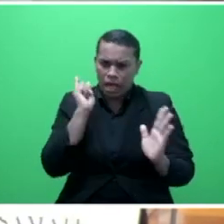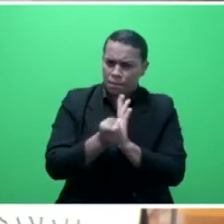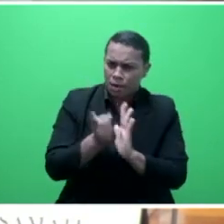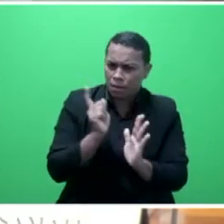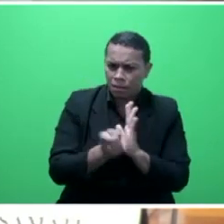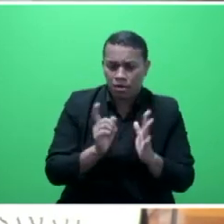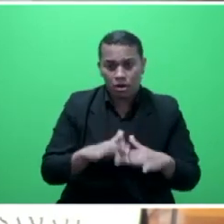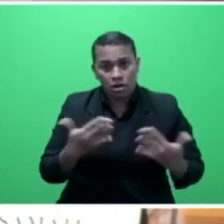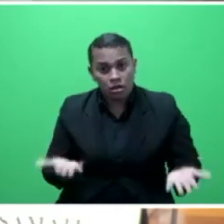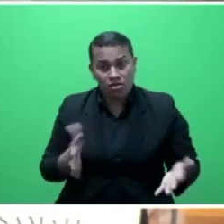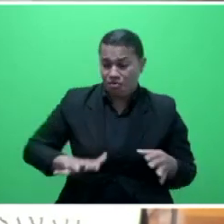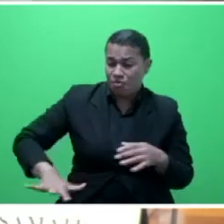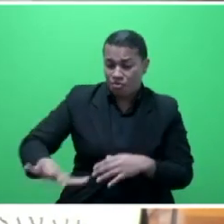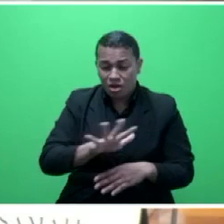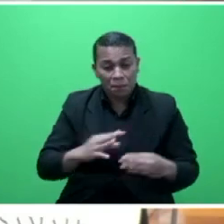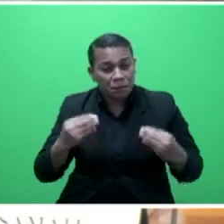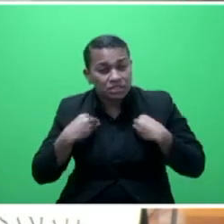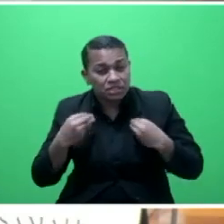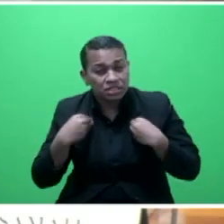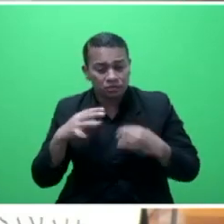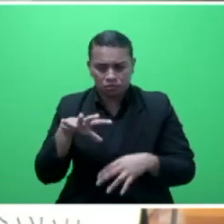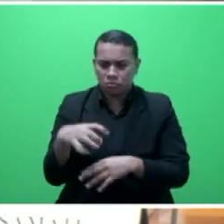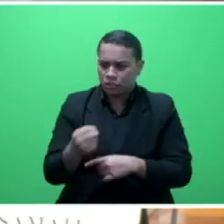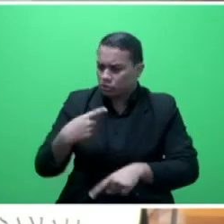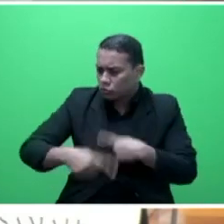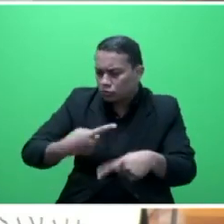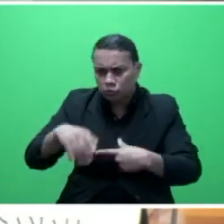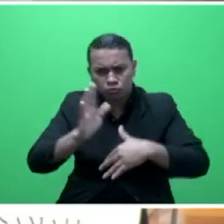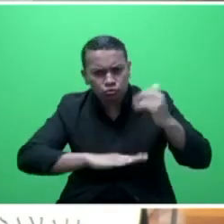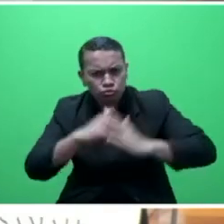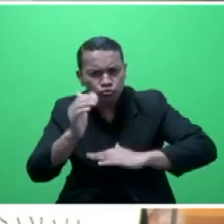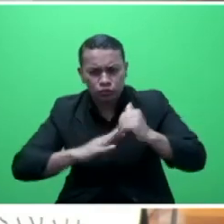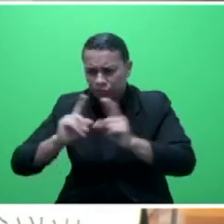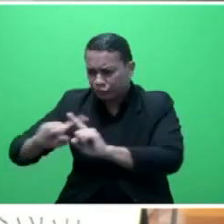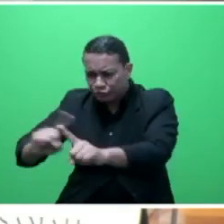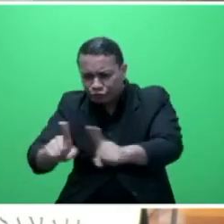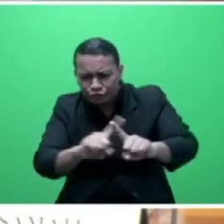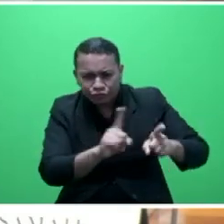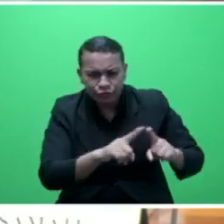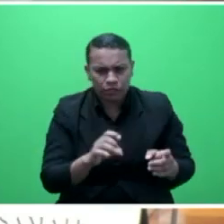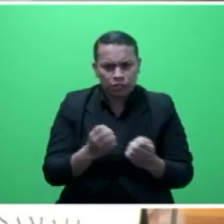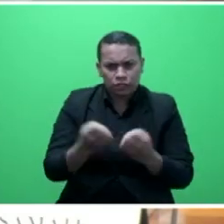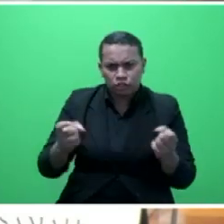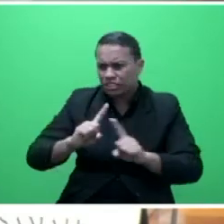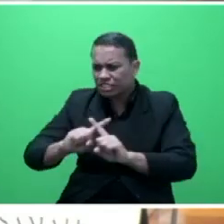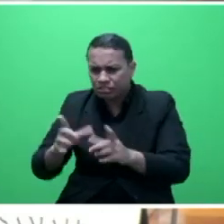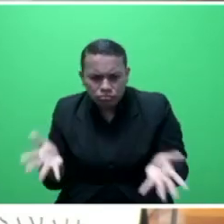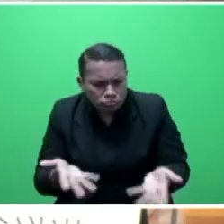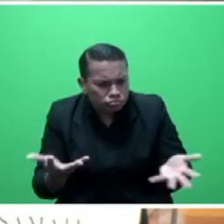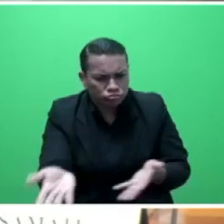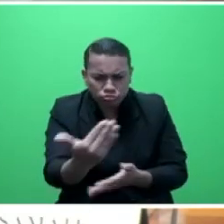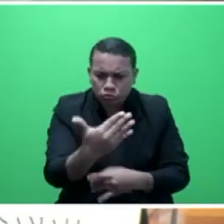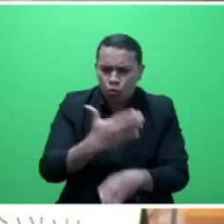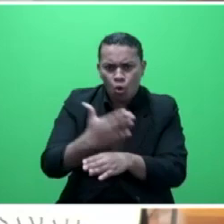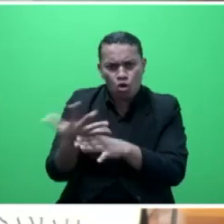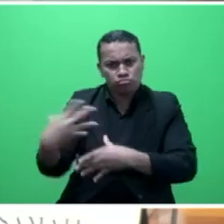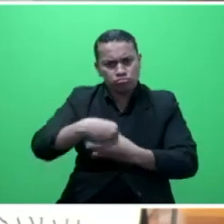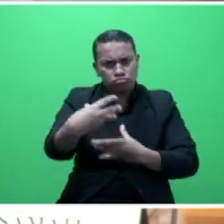businesses, continuing construction, and rejuvenating jobs any and everywhere possible, but